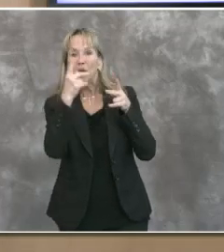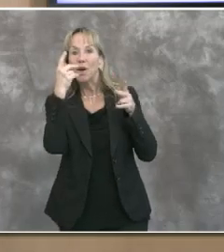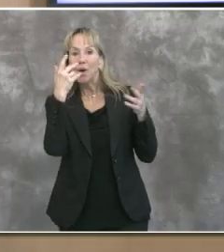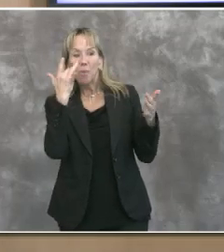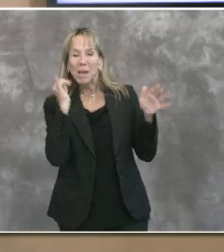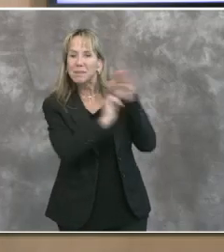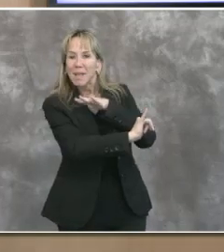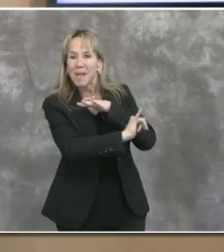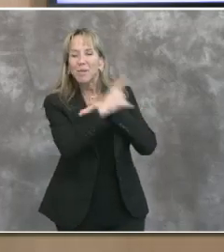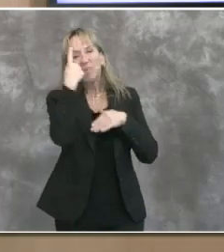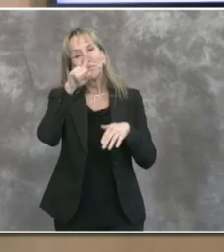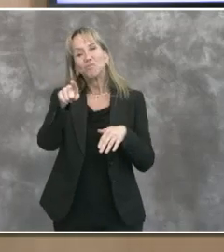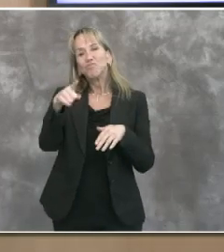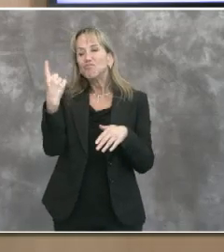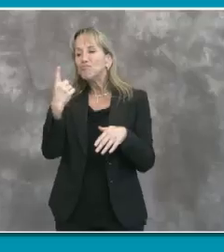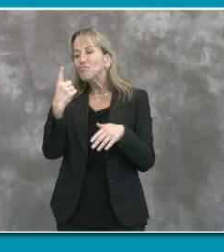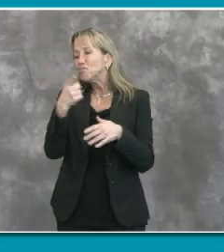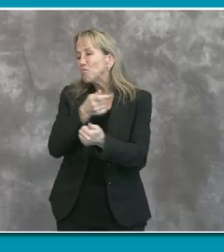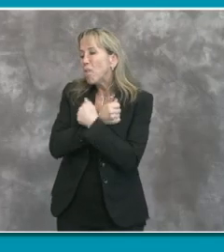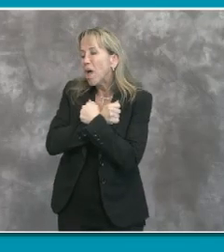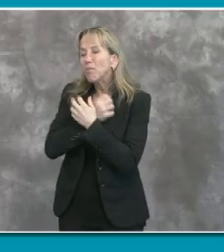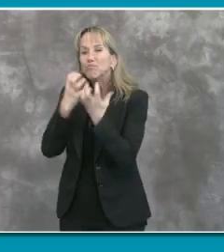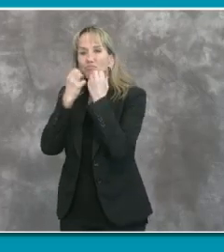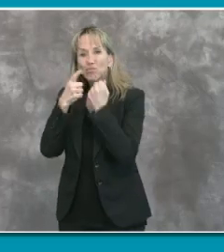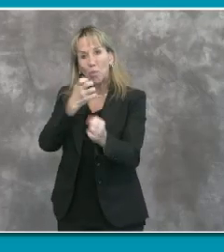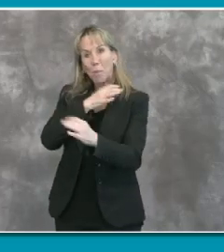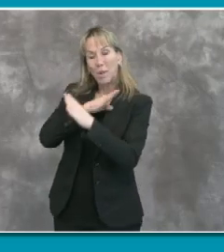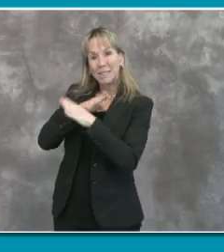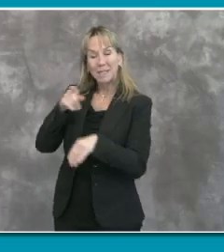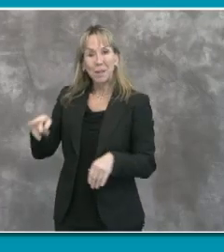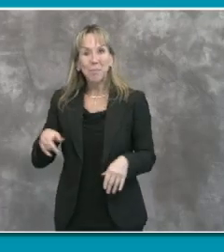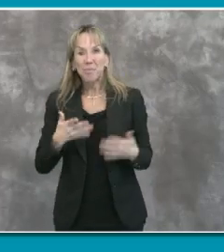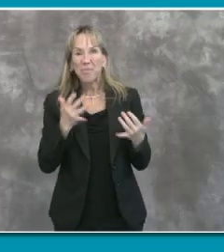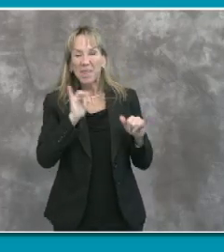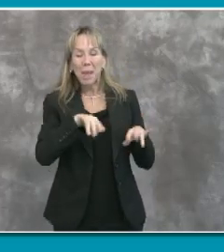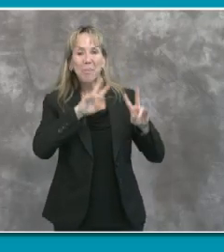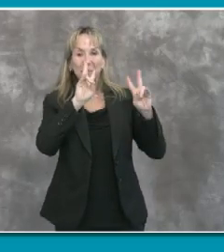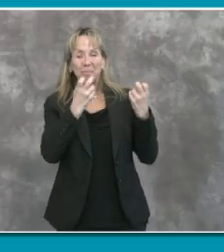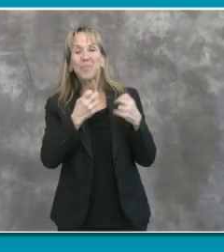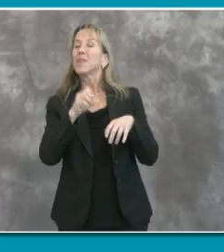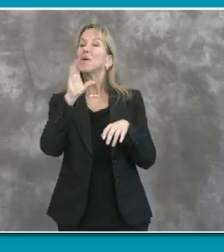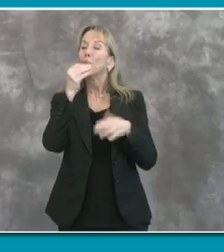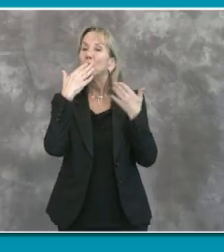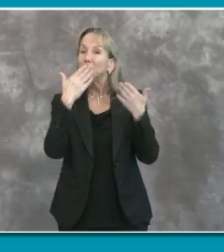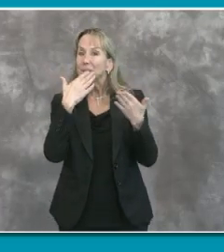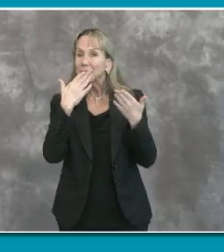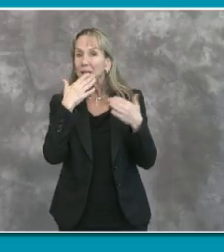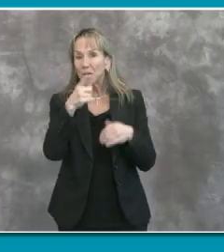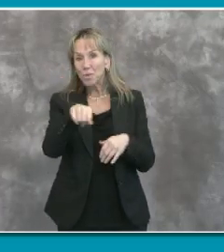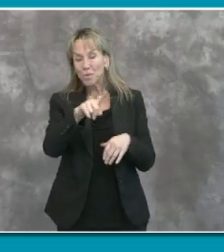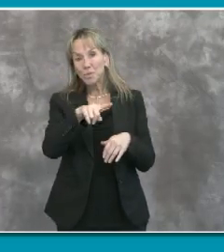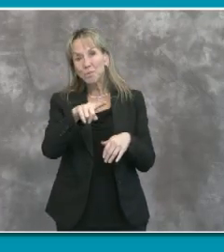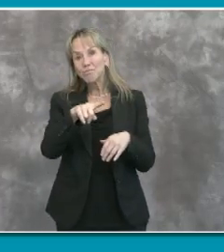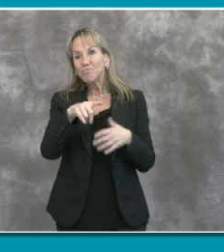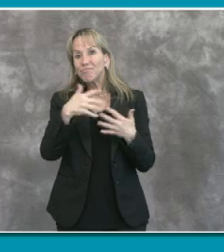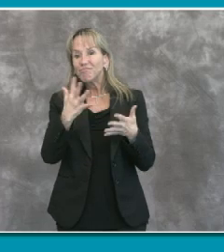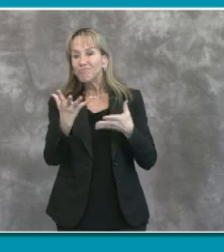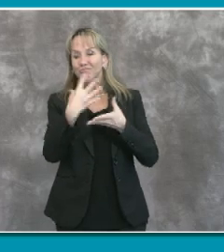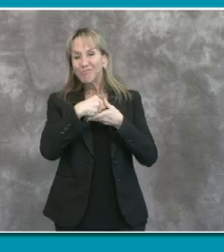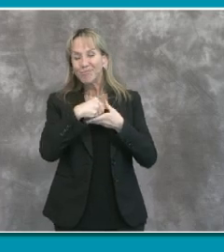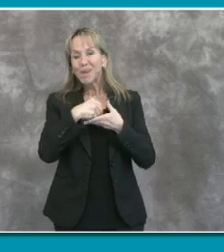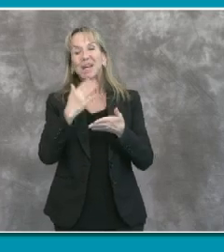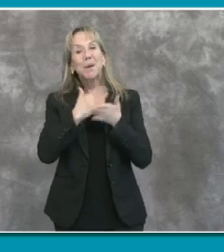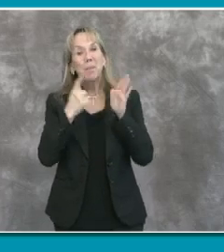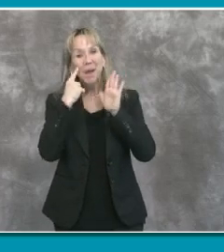Excuse me. So thank you, San Diegans, for participating and sending in several